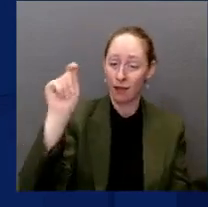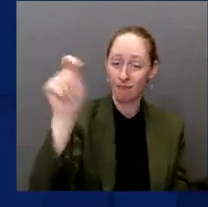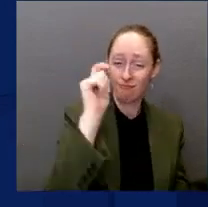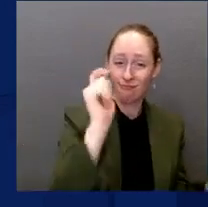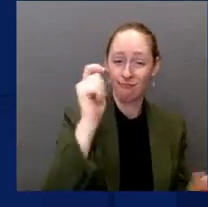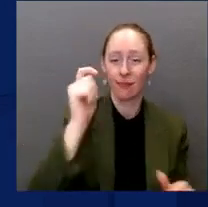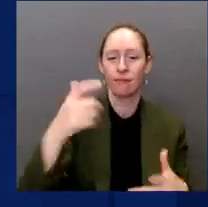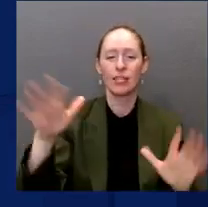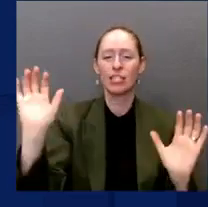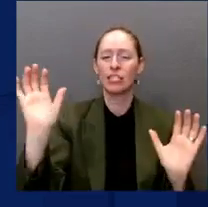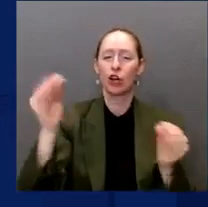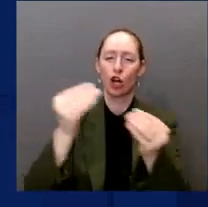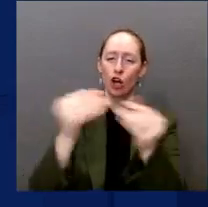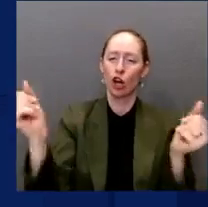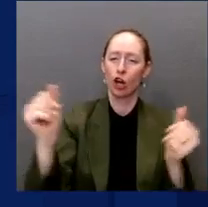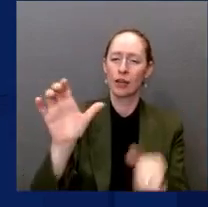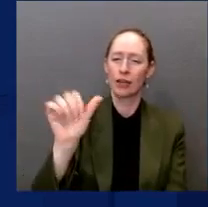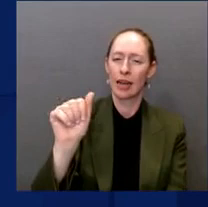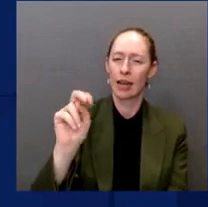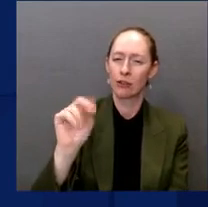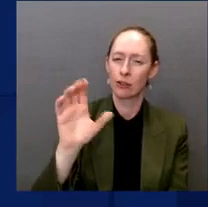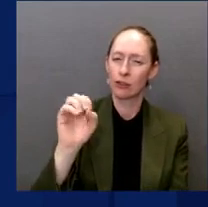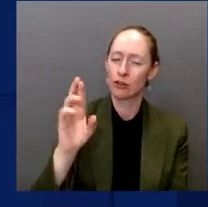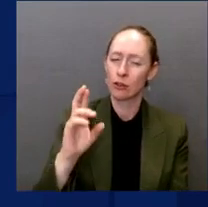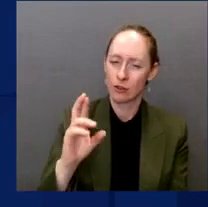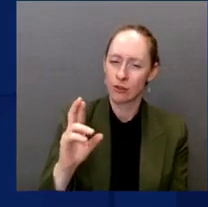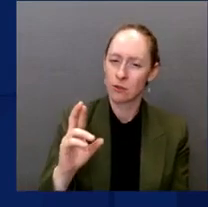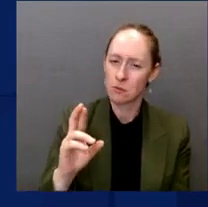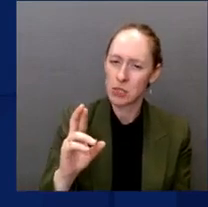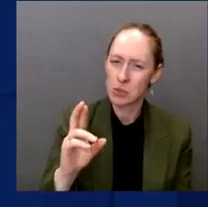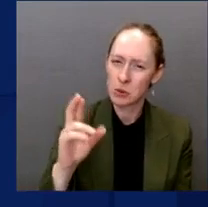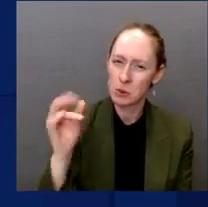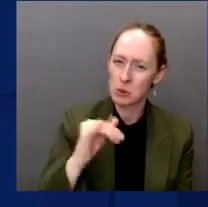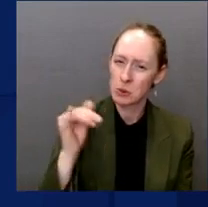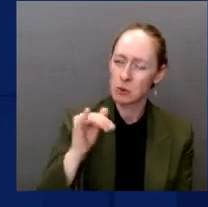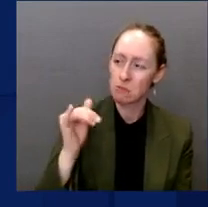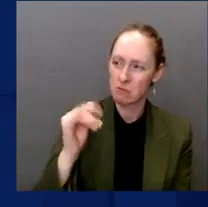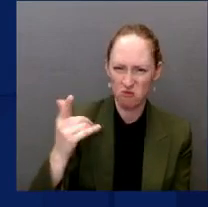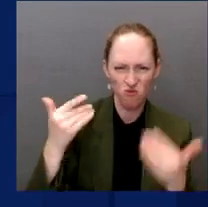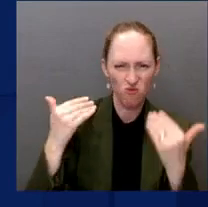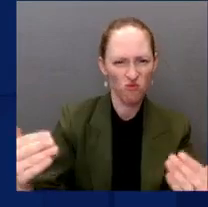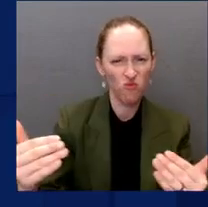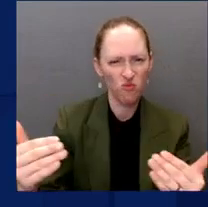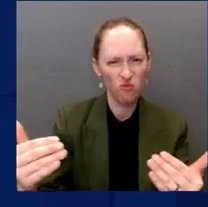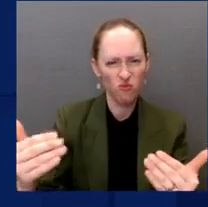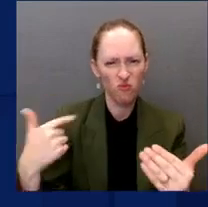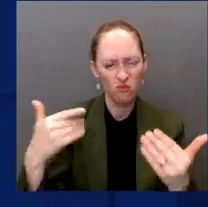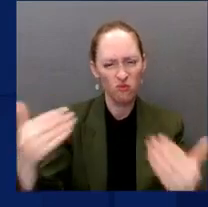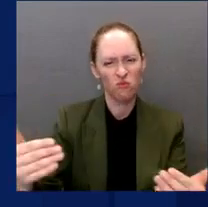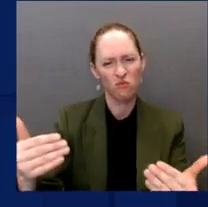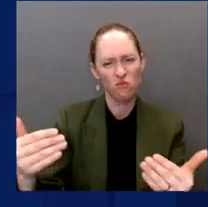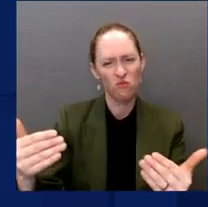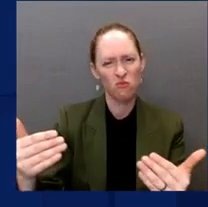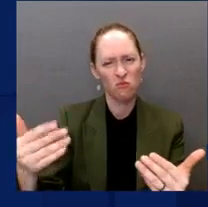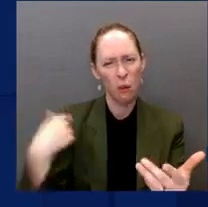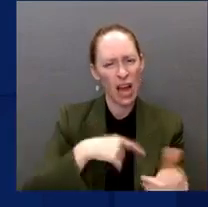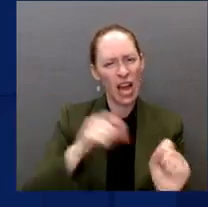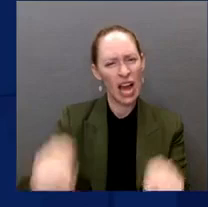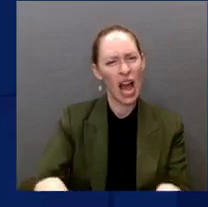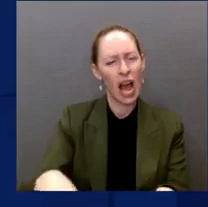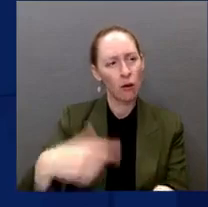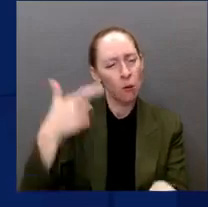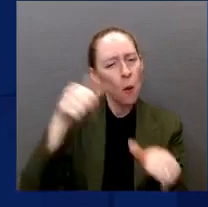Remind us who the hell we are. This is the United States of America. There is nothing.